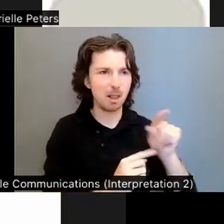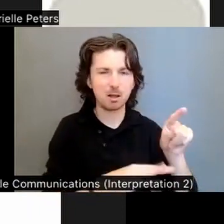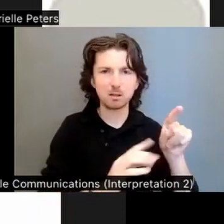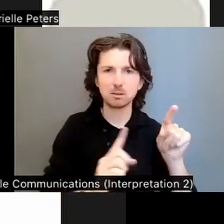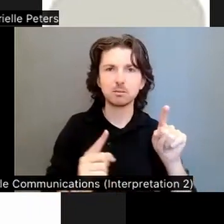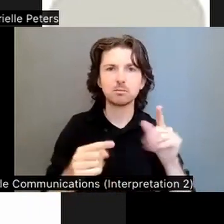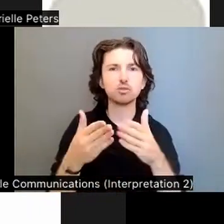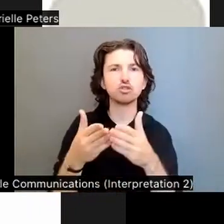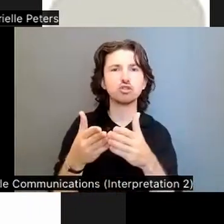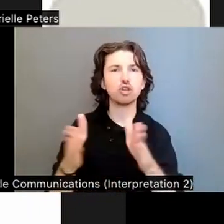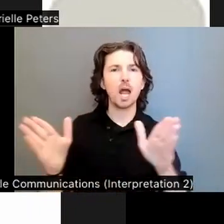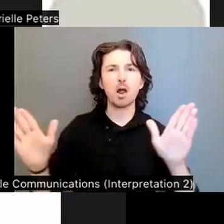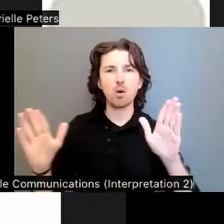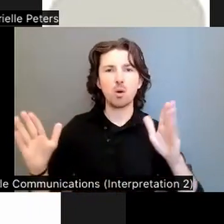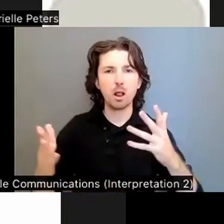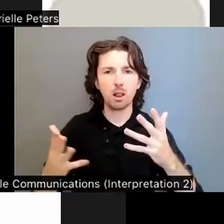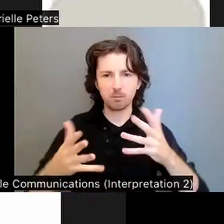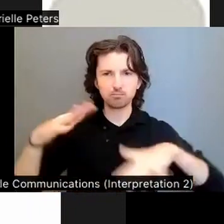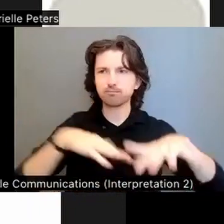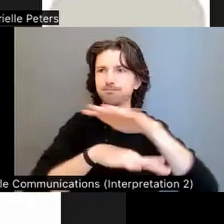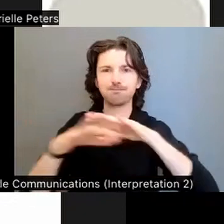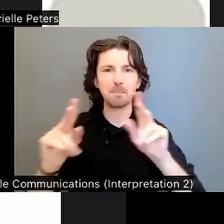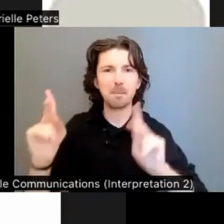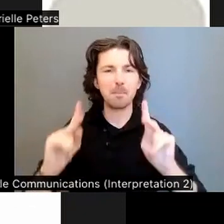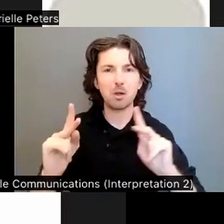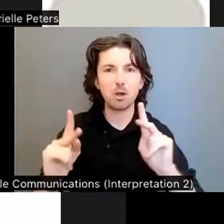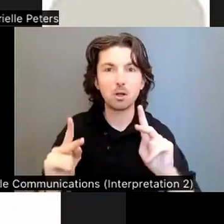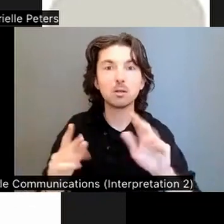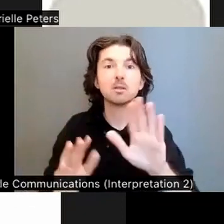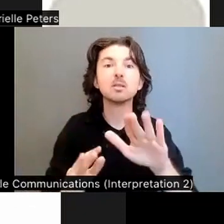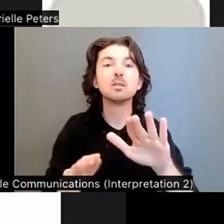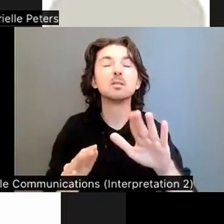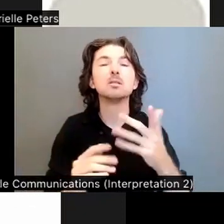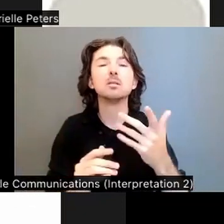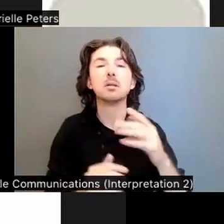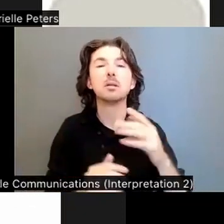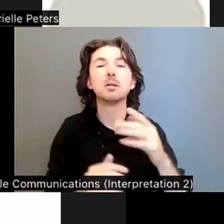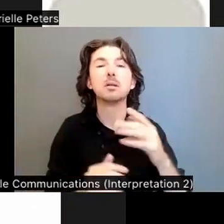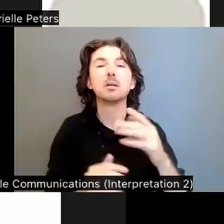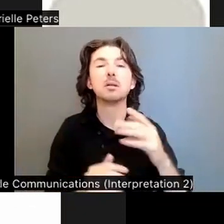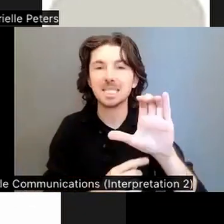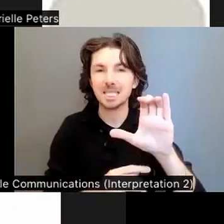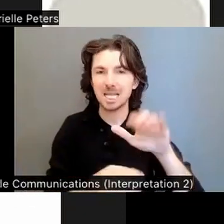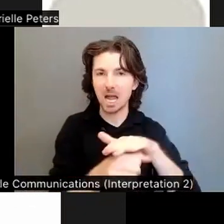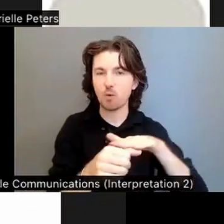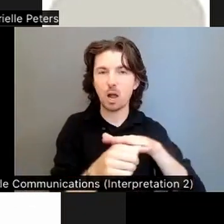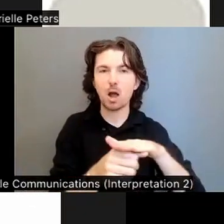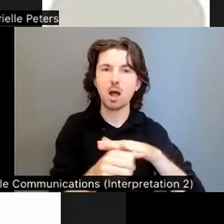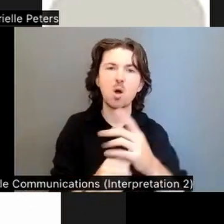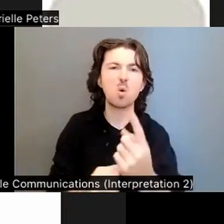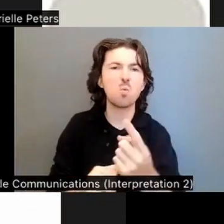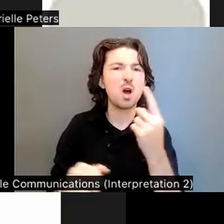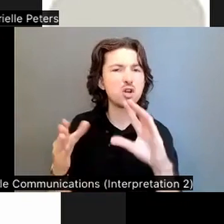just wanted to share one other situation that's unfolding right now in British Columbia and just draw everyone's attention to